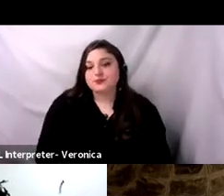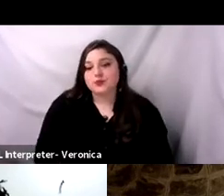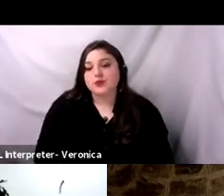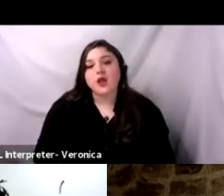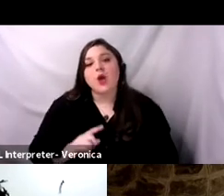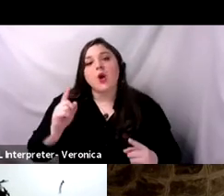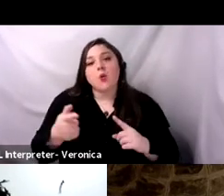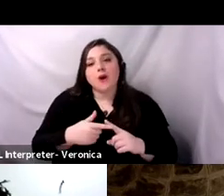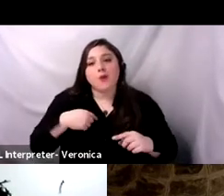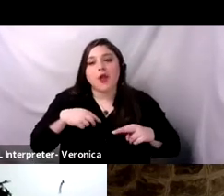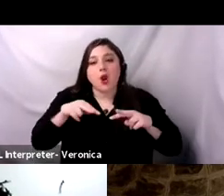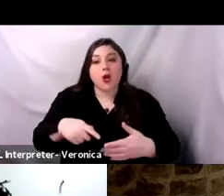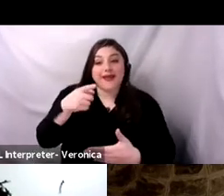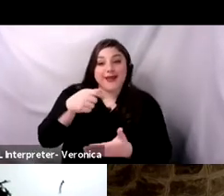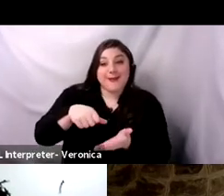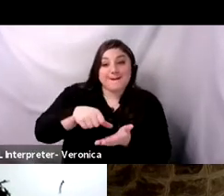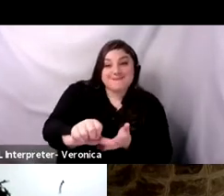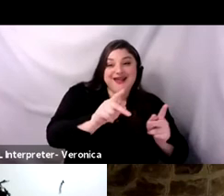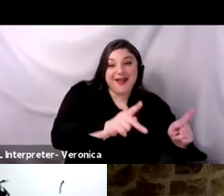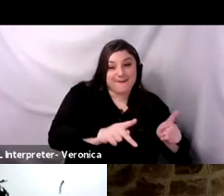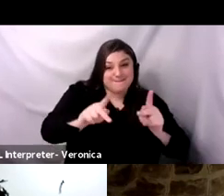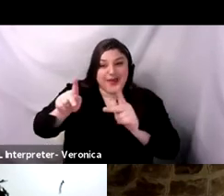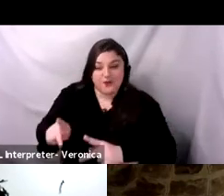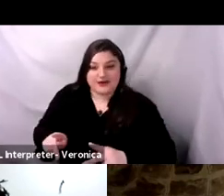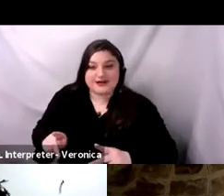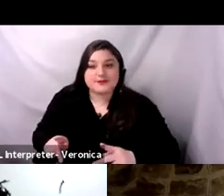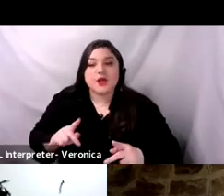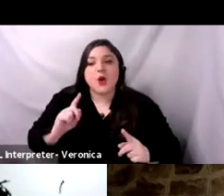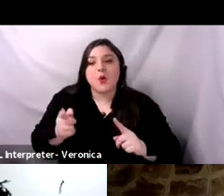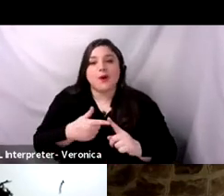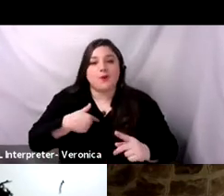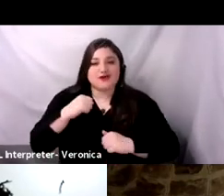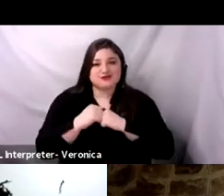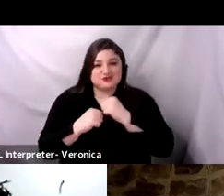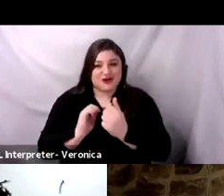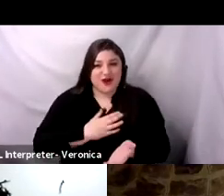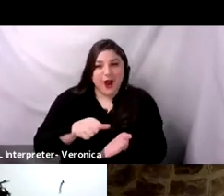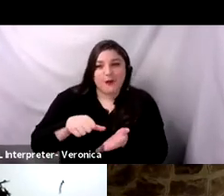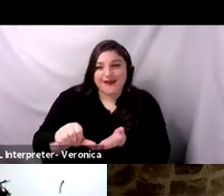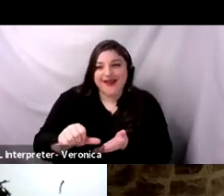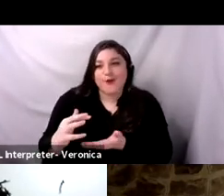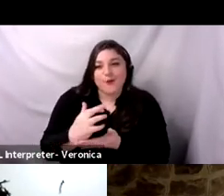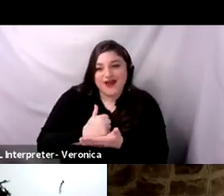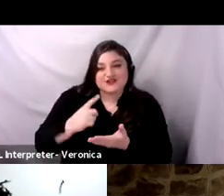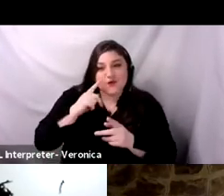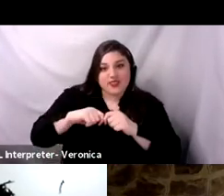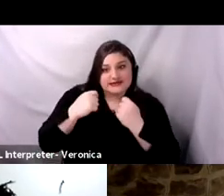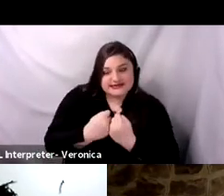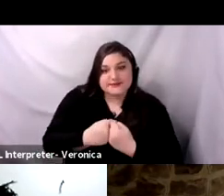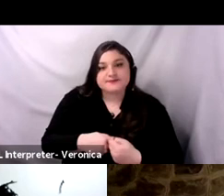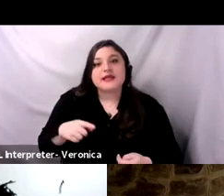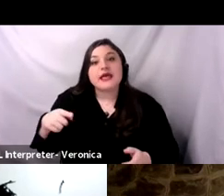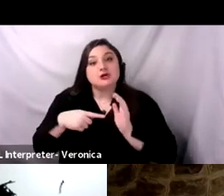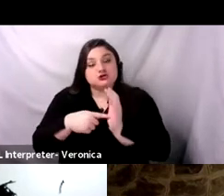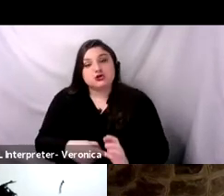pay parity. That's how we structure our wages as a team. And it's basically, you need $3 an